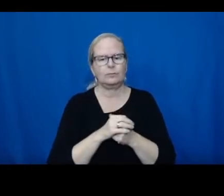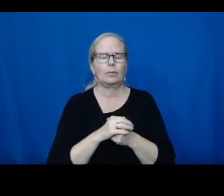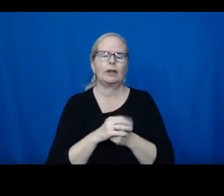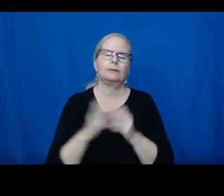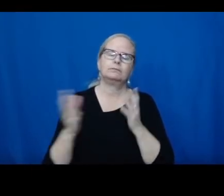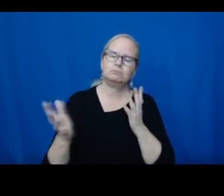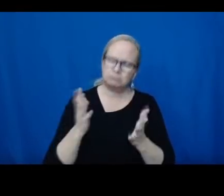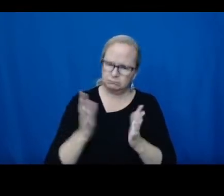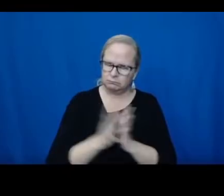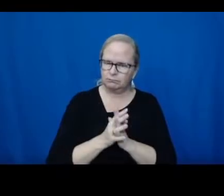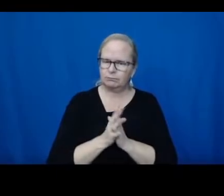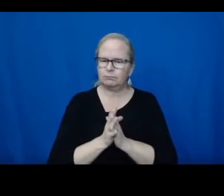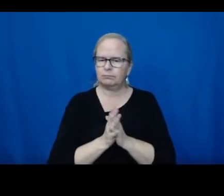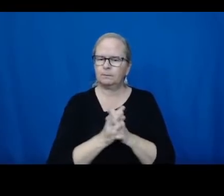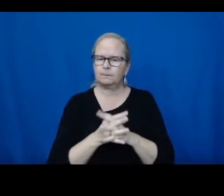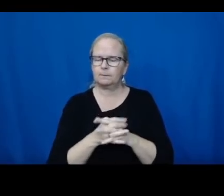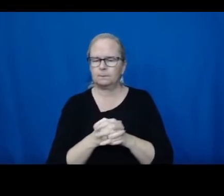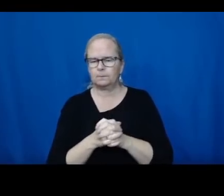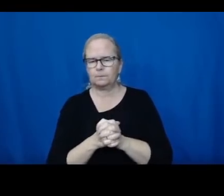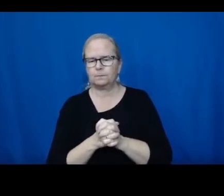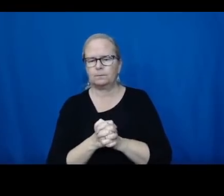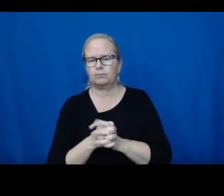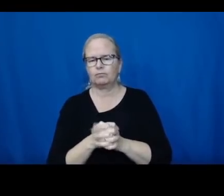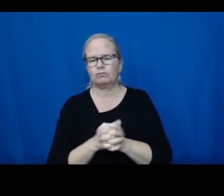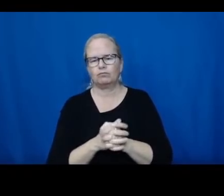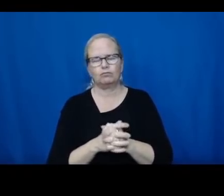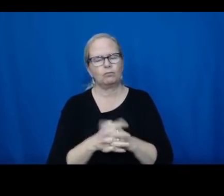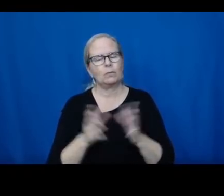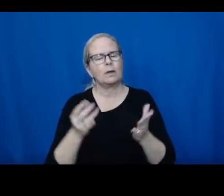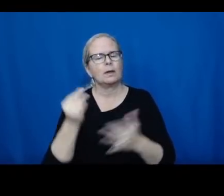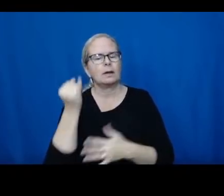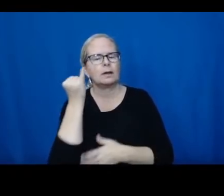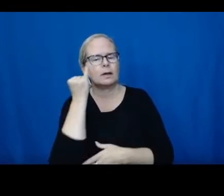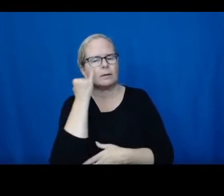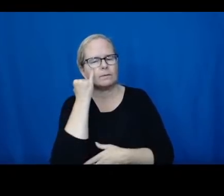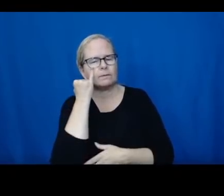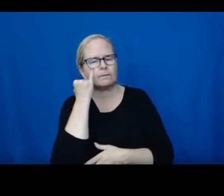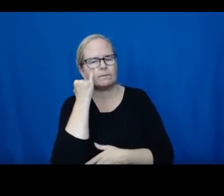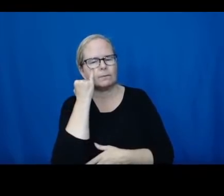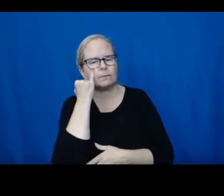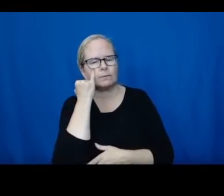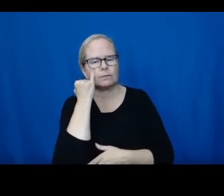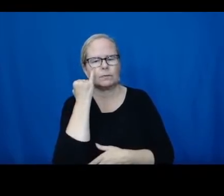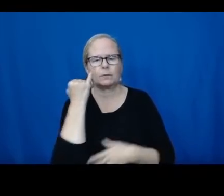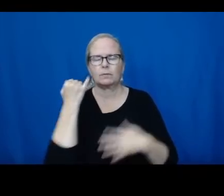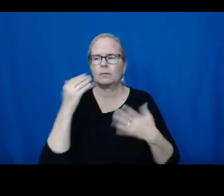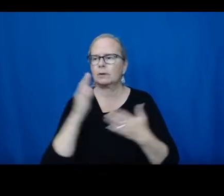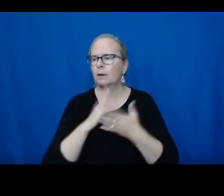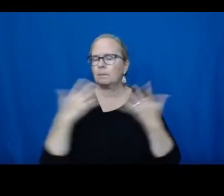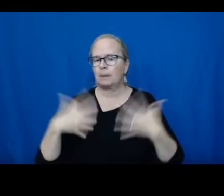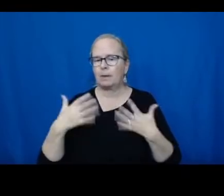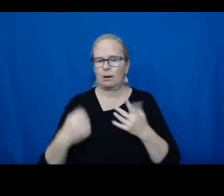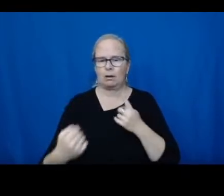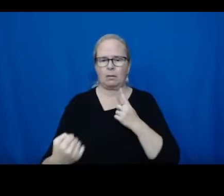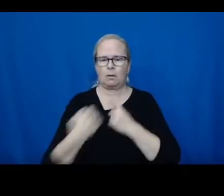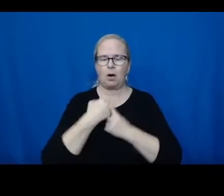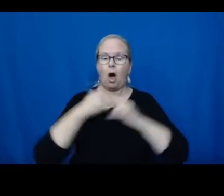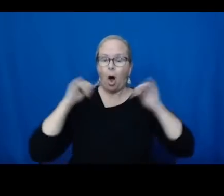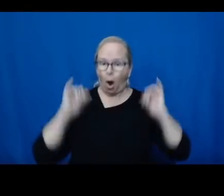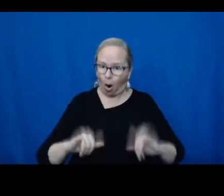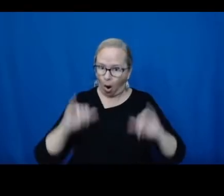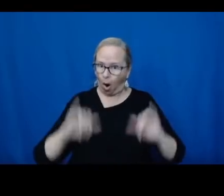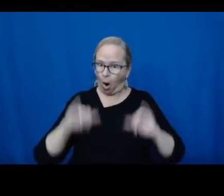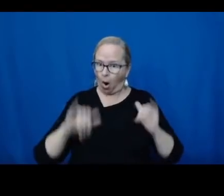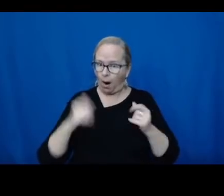Alberta does decide that it is more beneficial to move towards an elimination strategy. And we